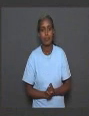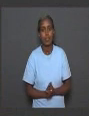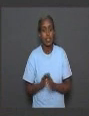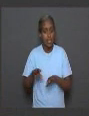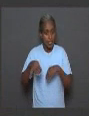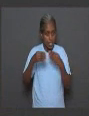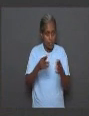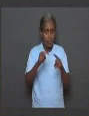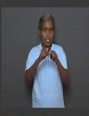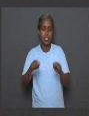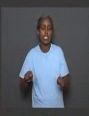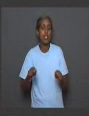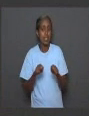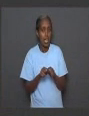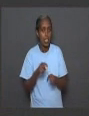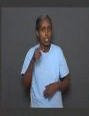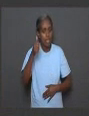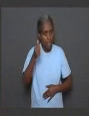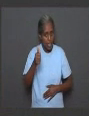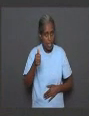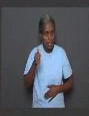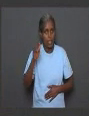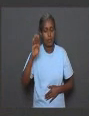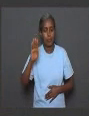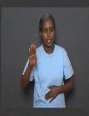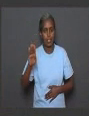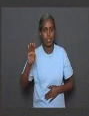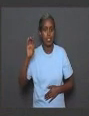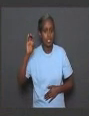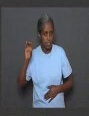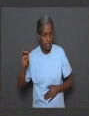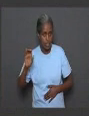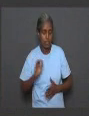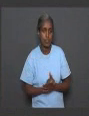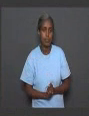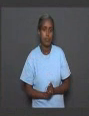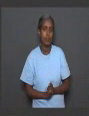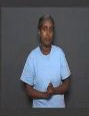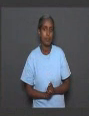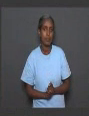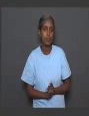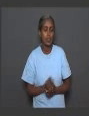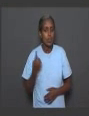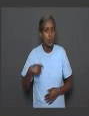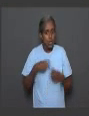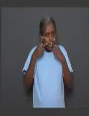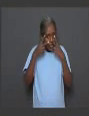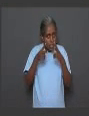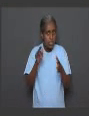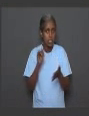Given the triangle A, B, C, we can see